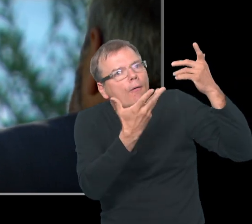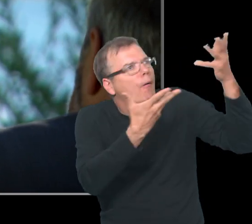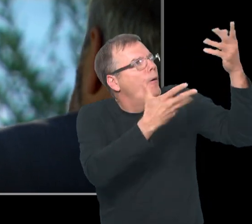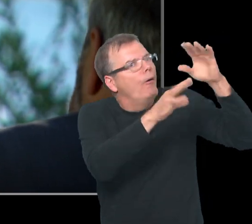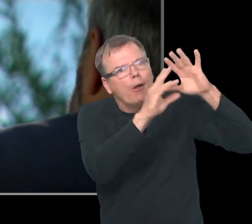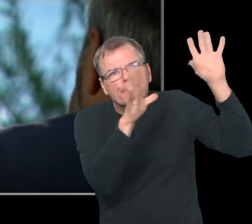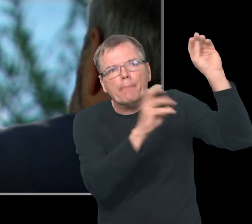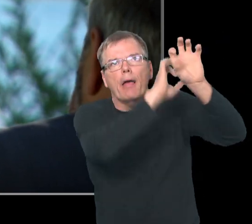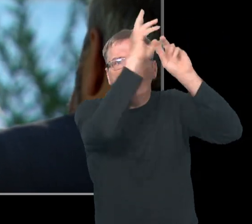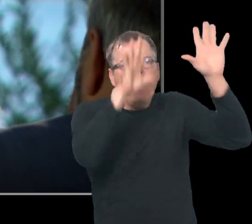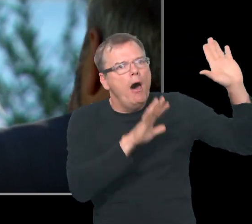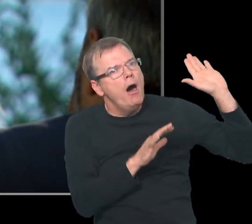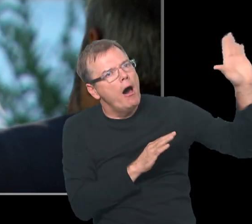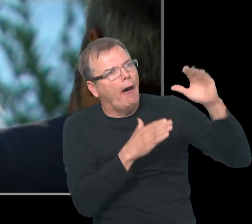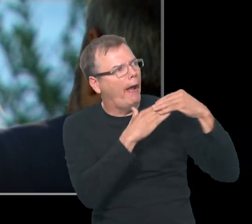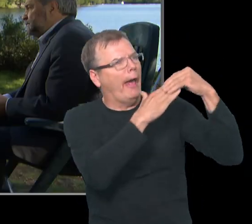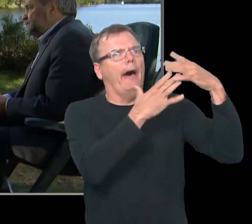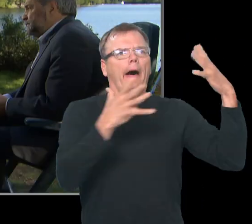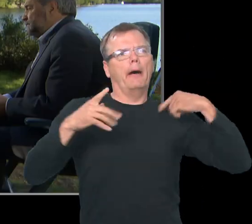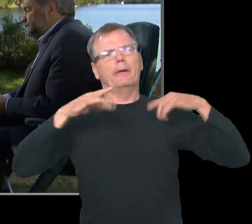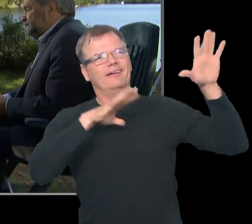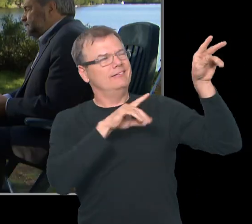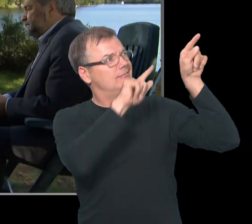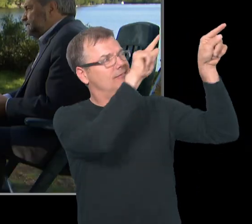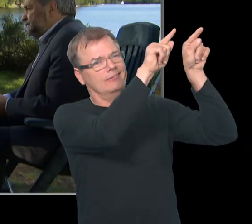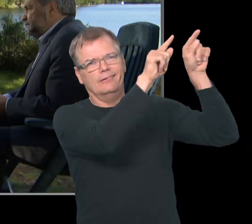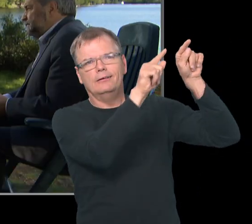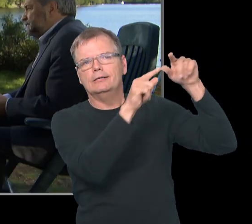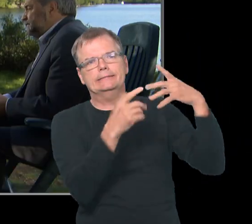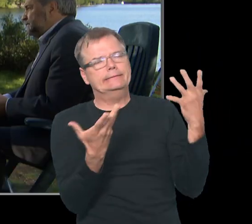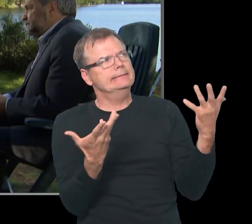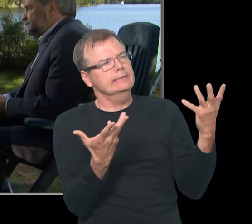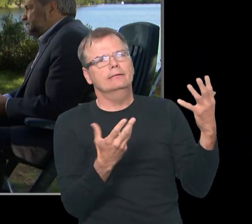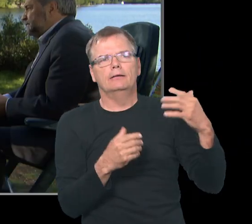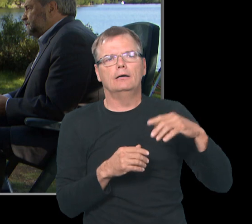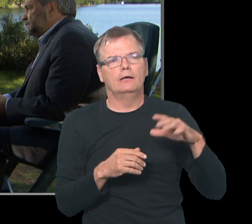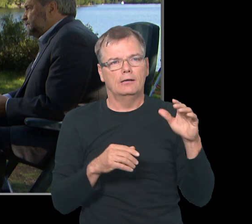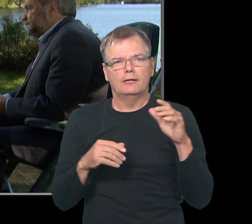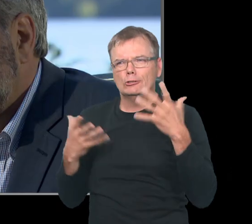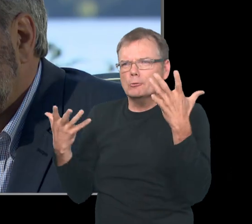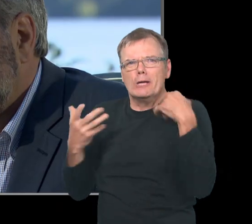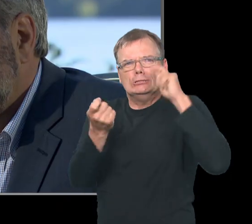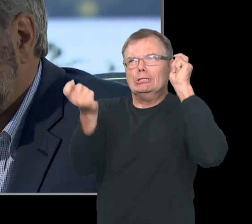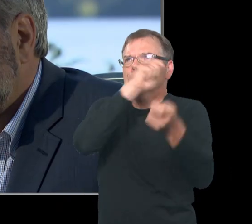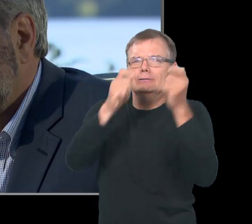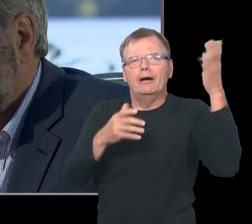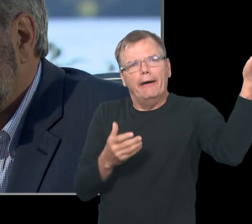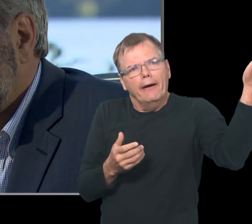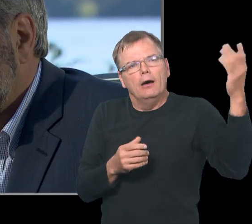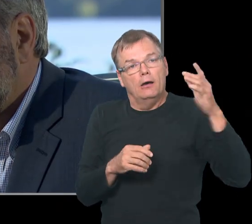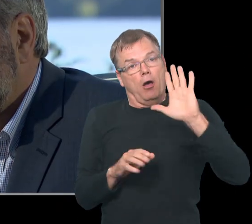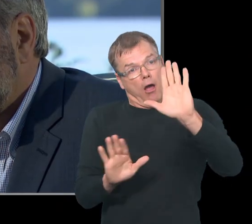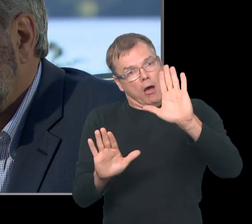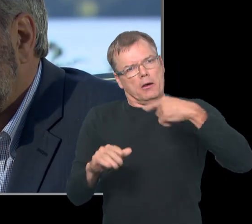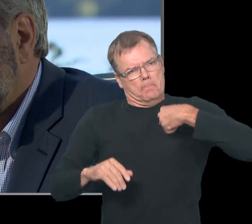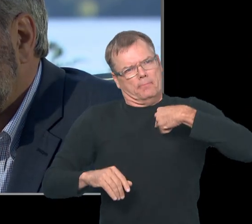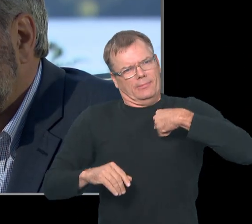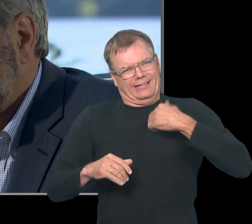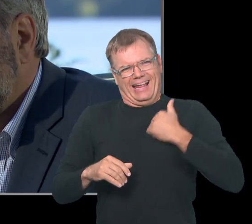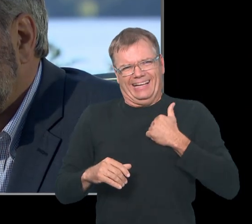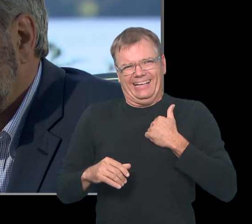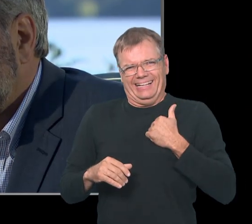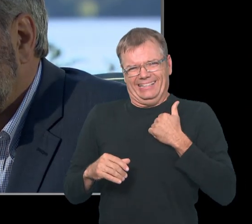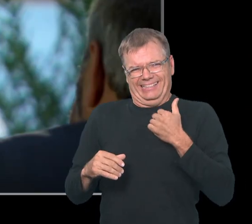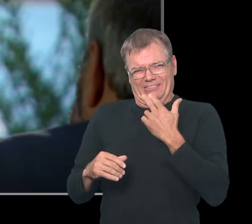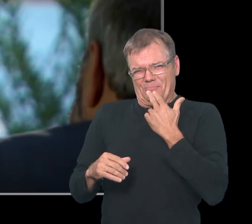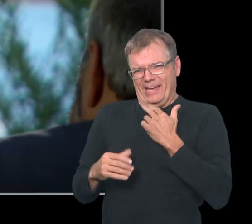is of those who want change, and they, of course, are you and Mr. Trudeau. Now, some argue that they cannot tell the